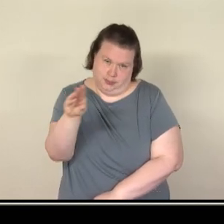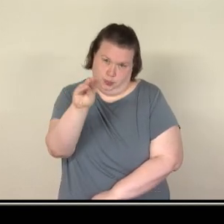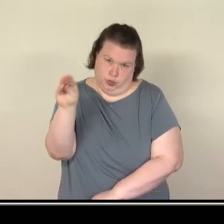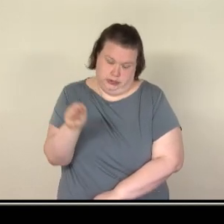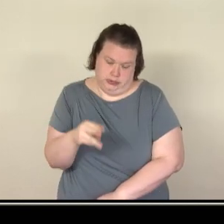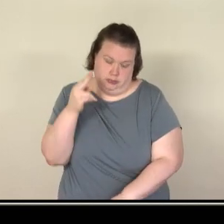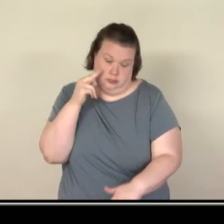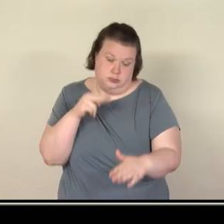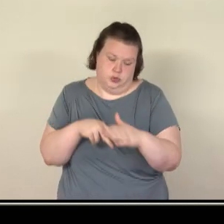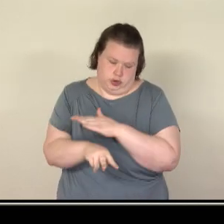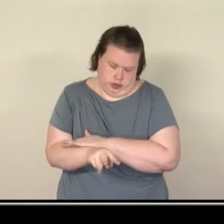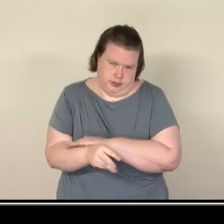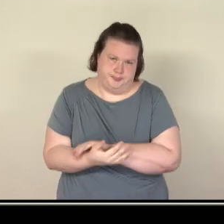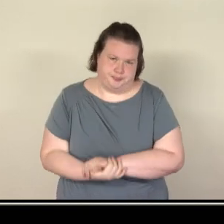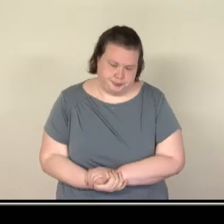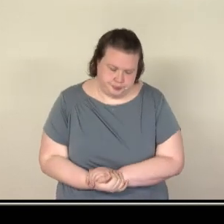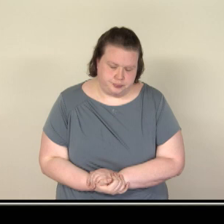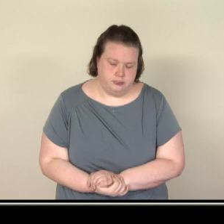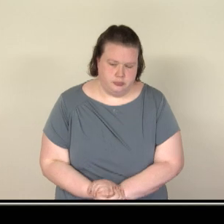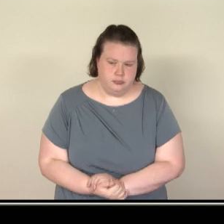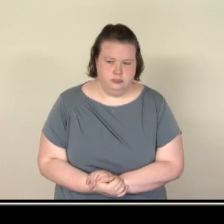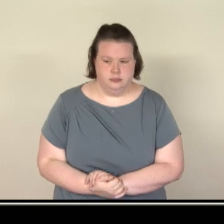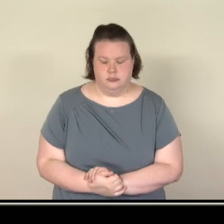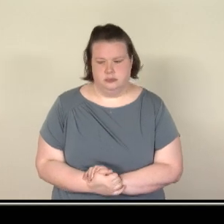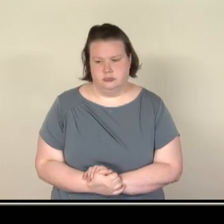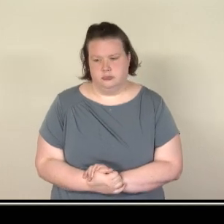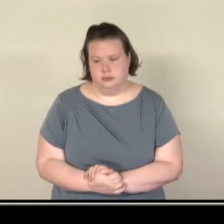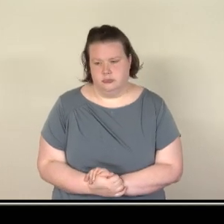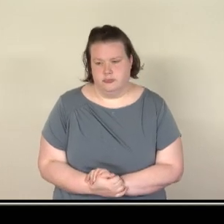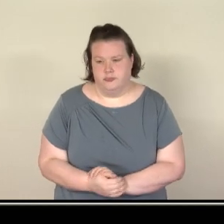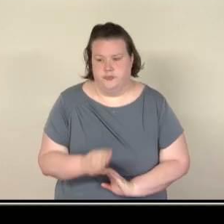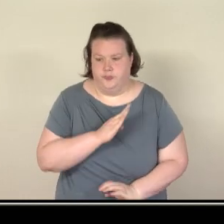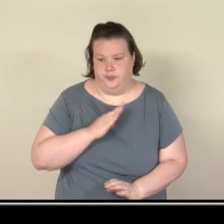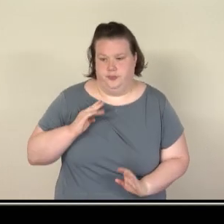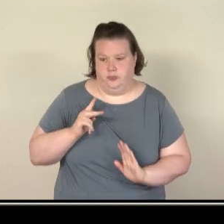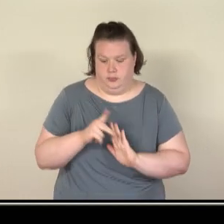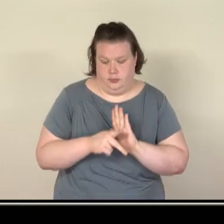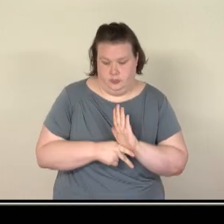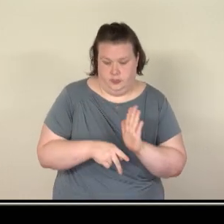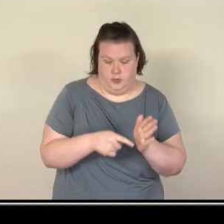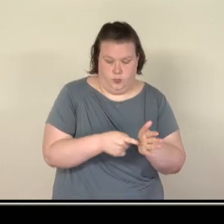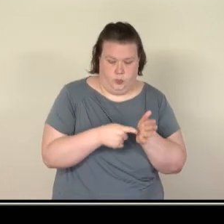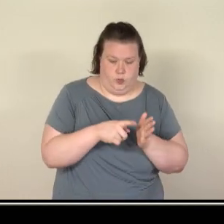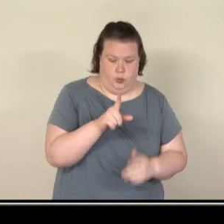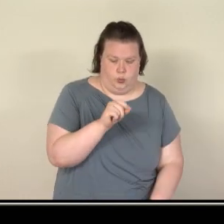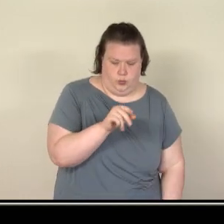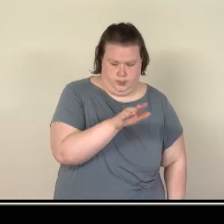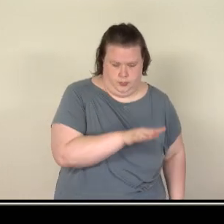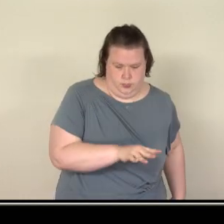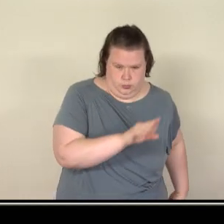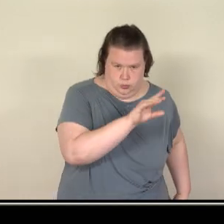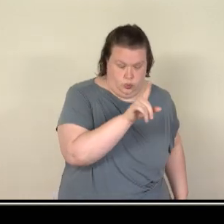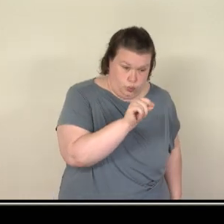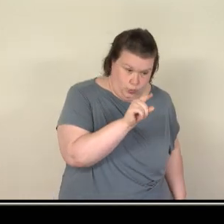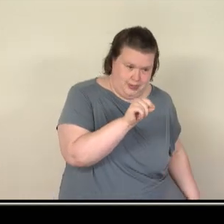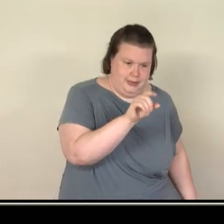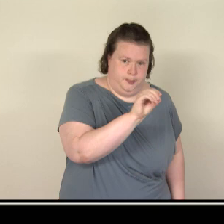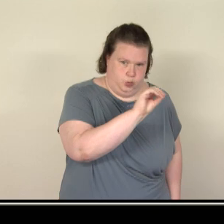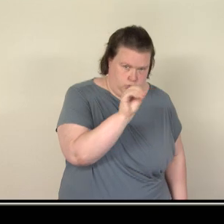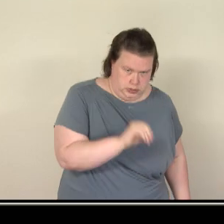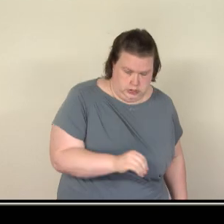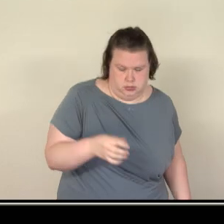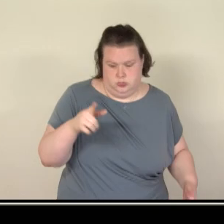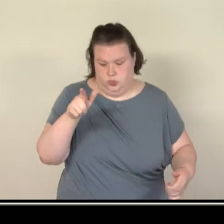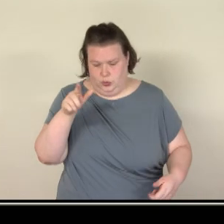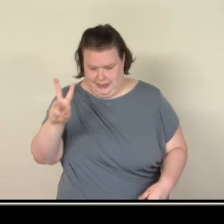projected unassigned fund balance. And that's, our board policy requires us to be at 20%. And so we're in still good shape right